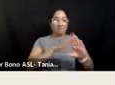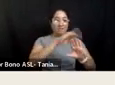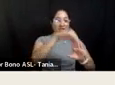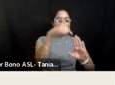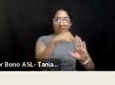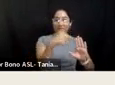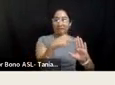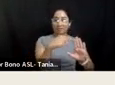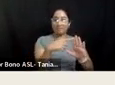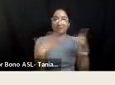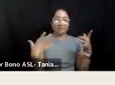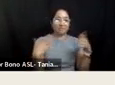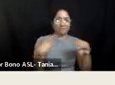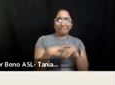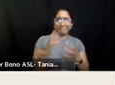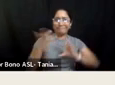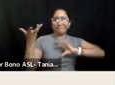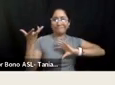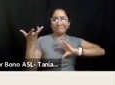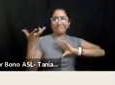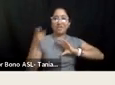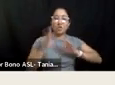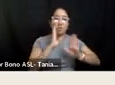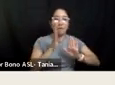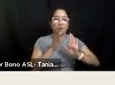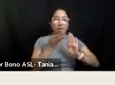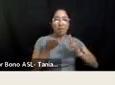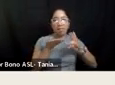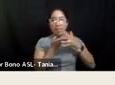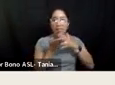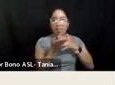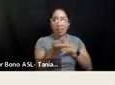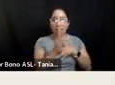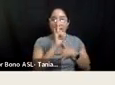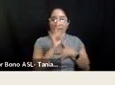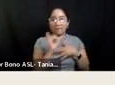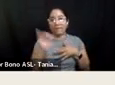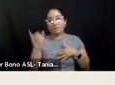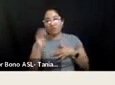way to the joy, which is, I think, a really important way of telling a story. So we're